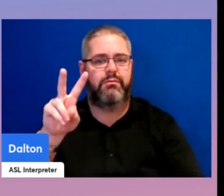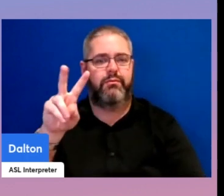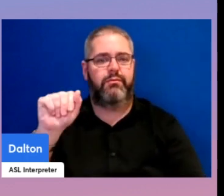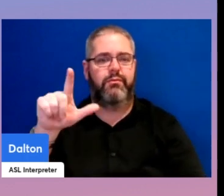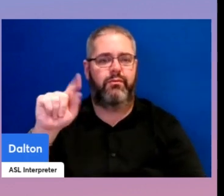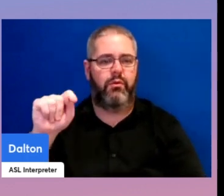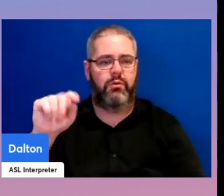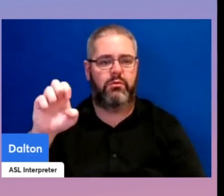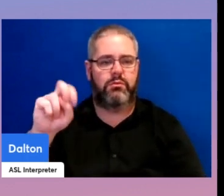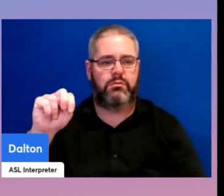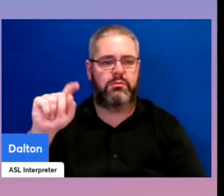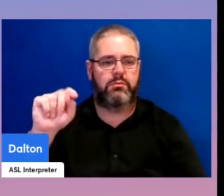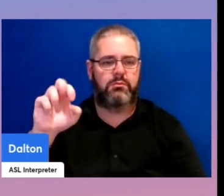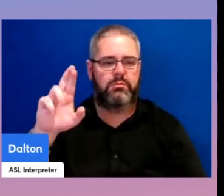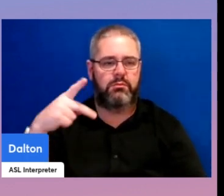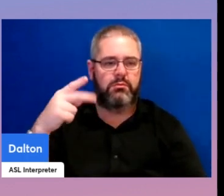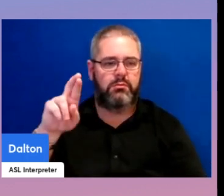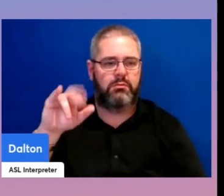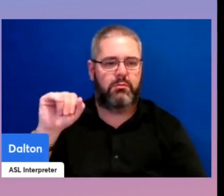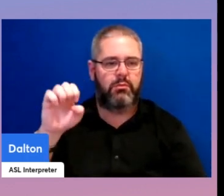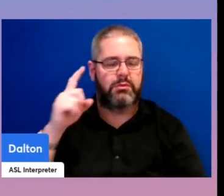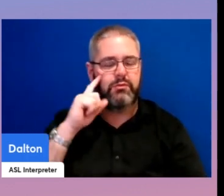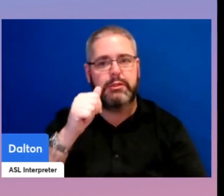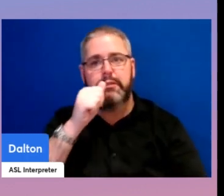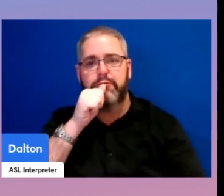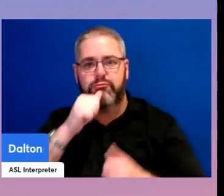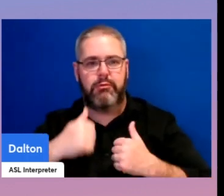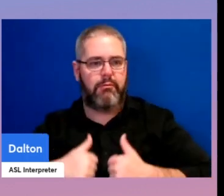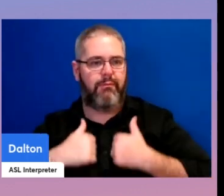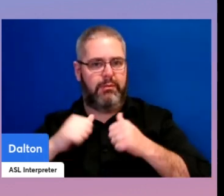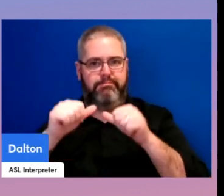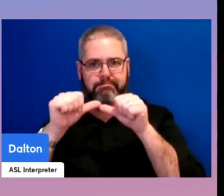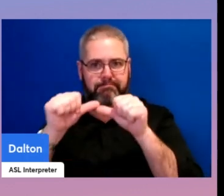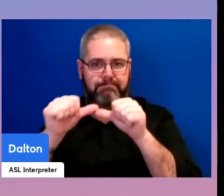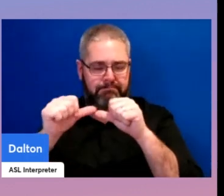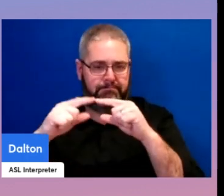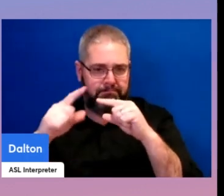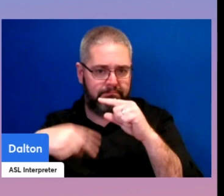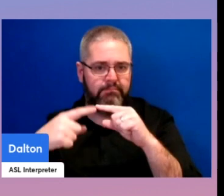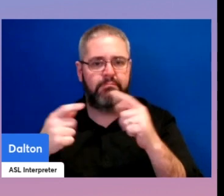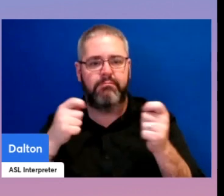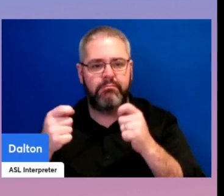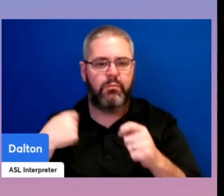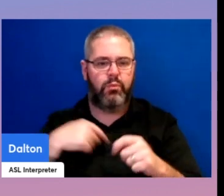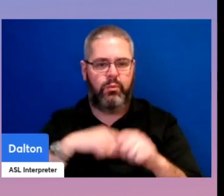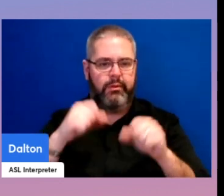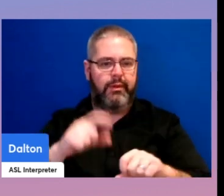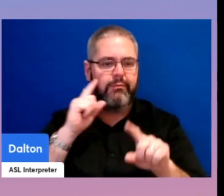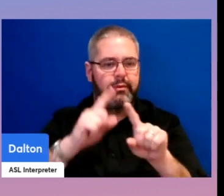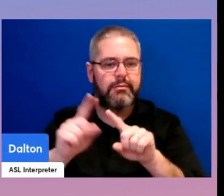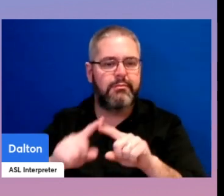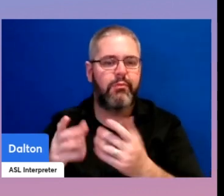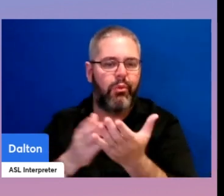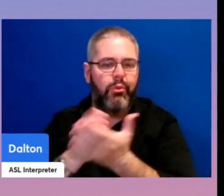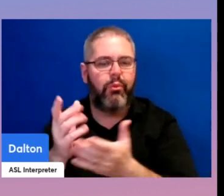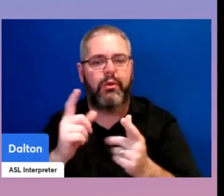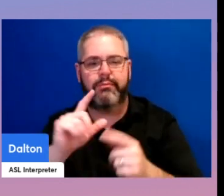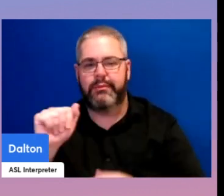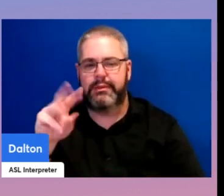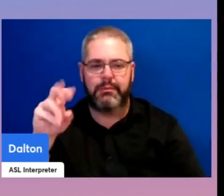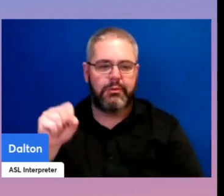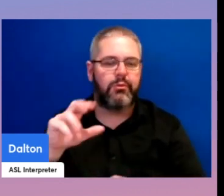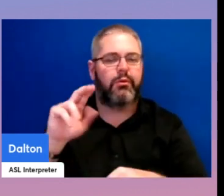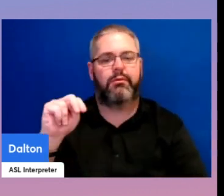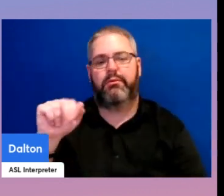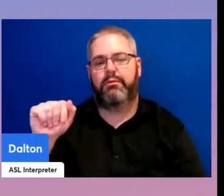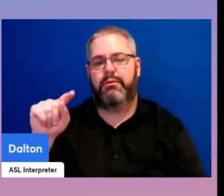for secret lifecycle management, but developers can consume the secrets through platform native tools and technologies. Let's look